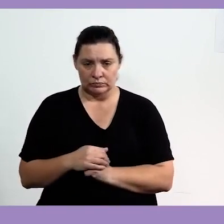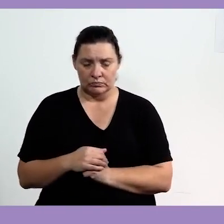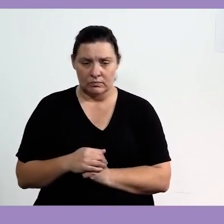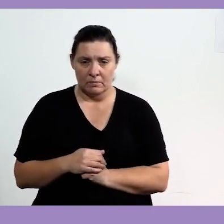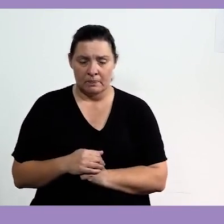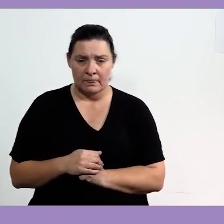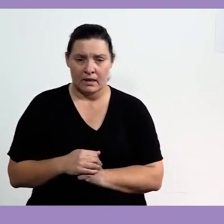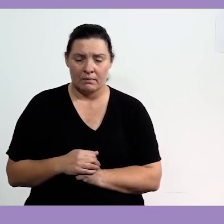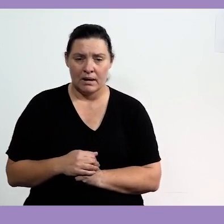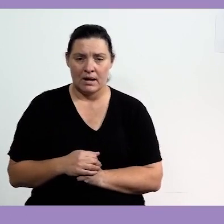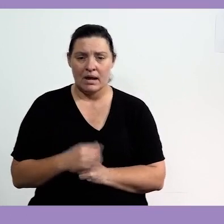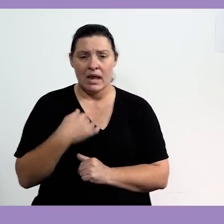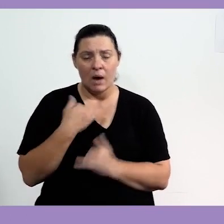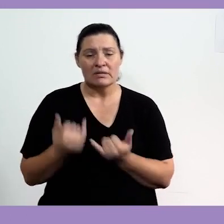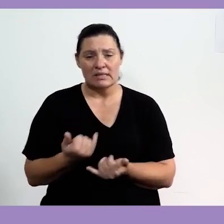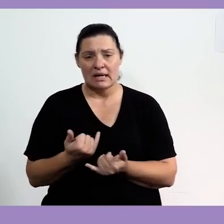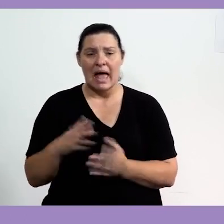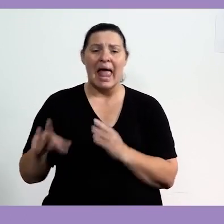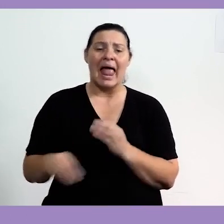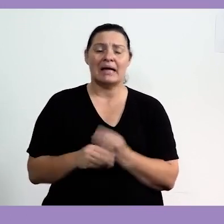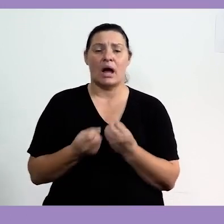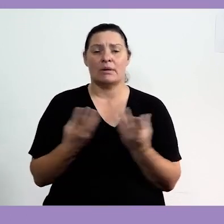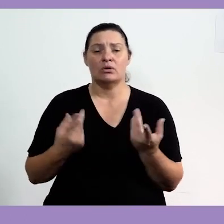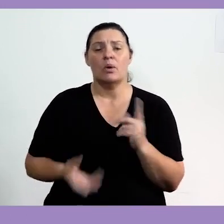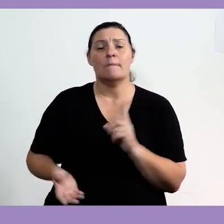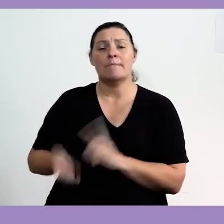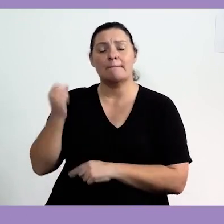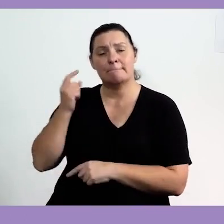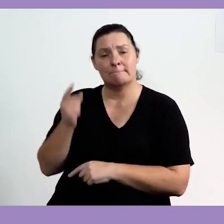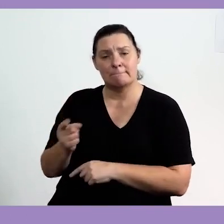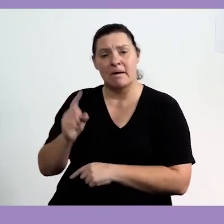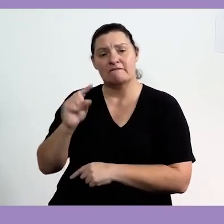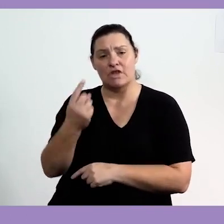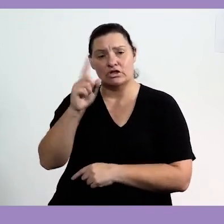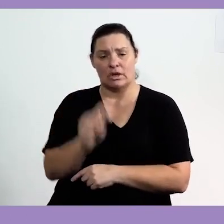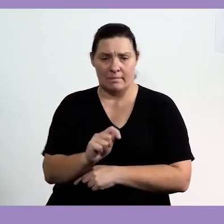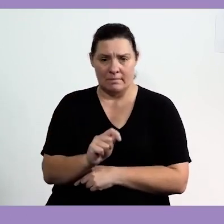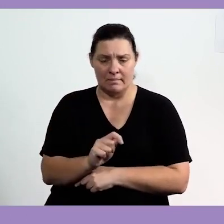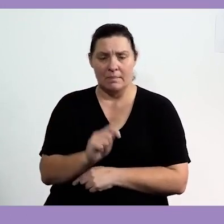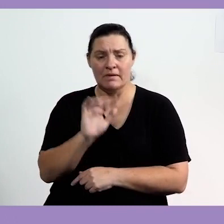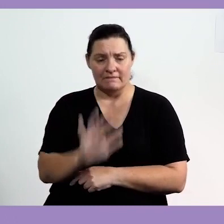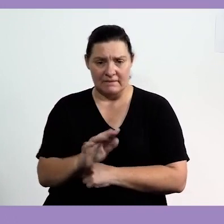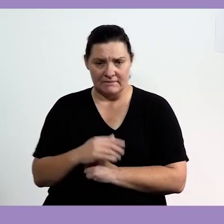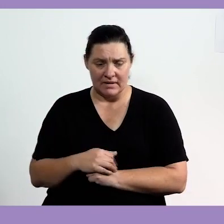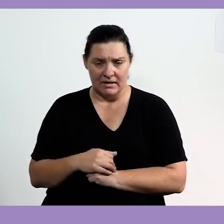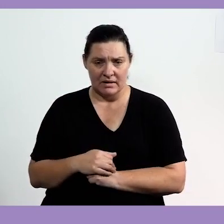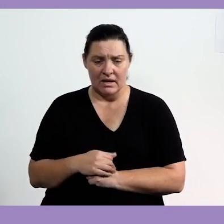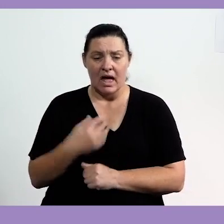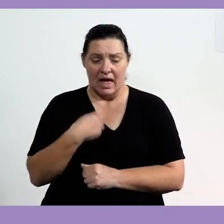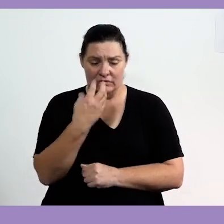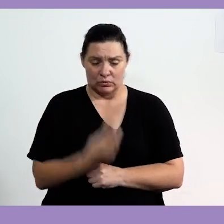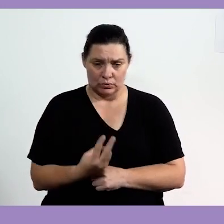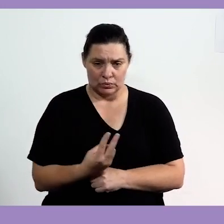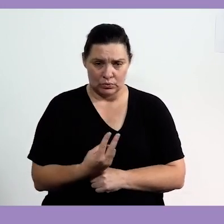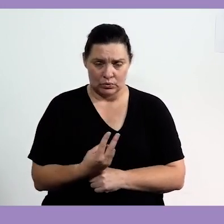2. But now I need to see how much I must add to get to the first term, which is 5. So if